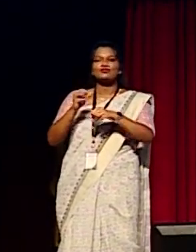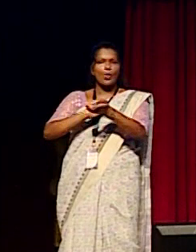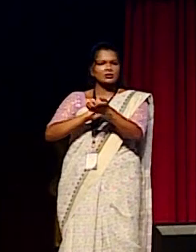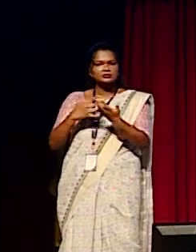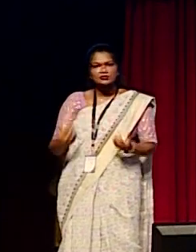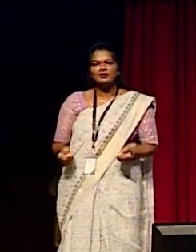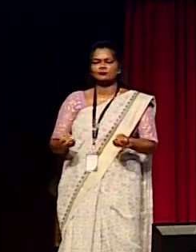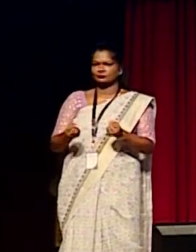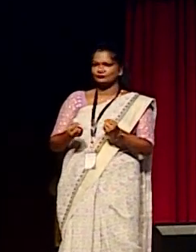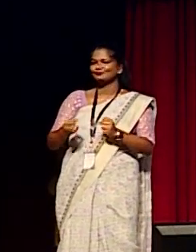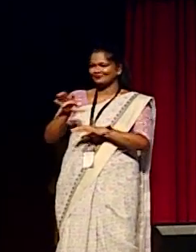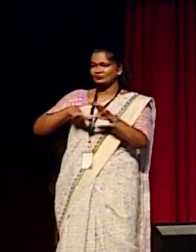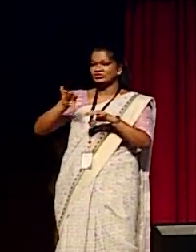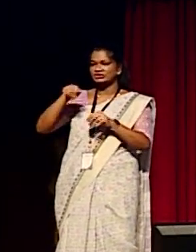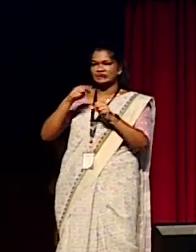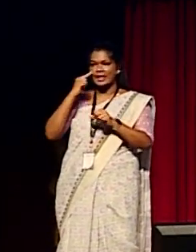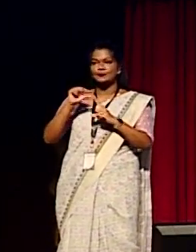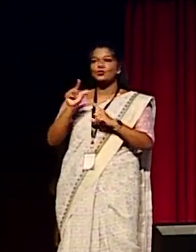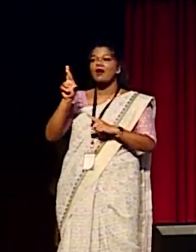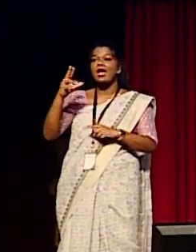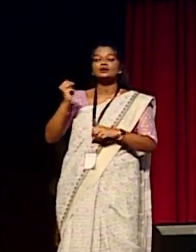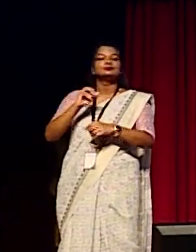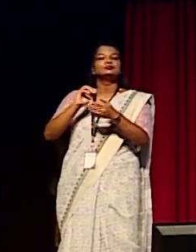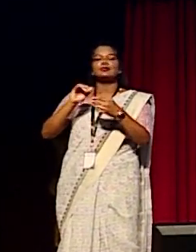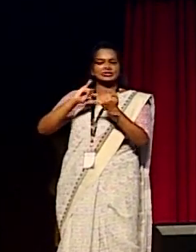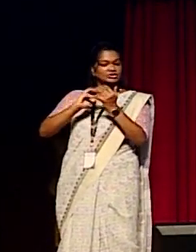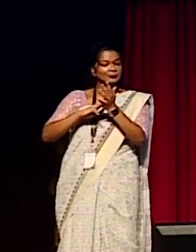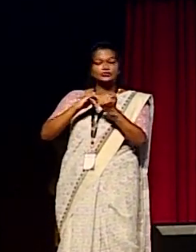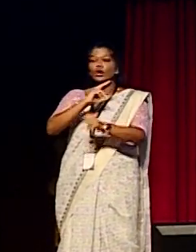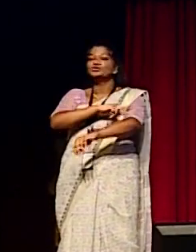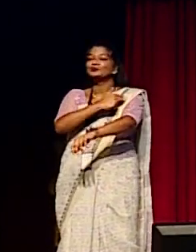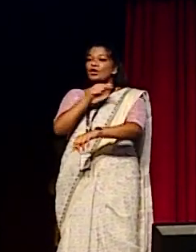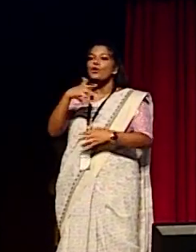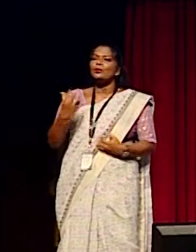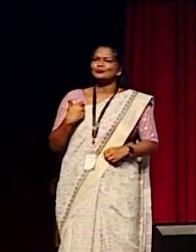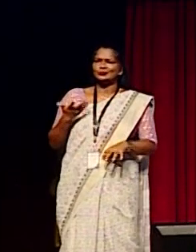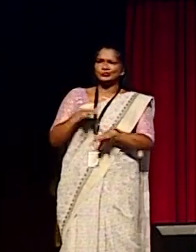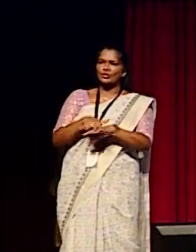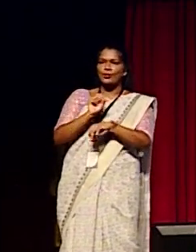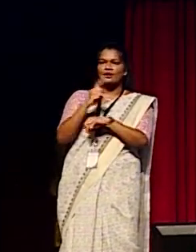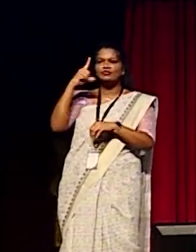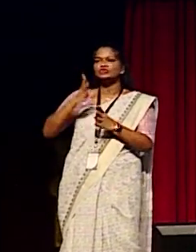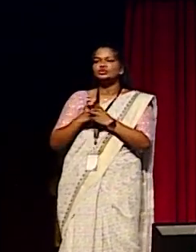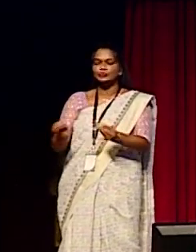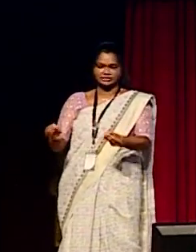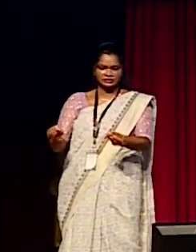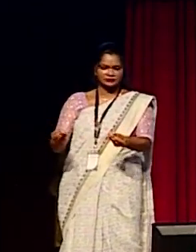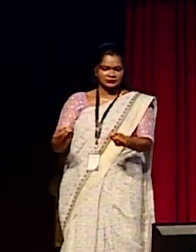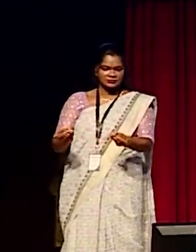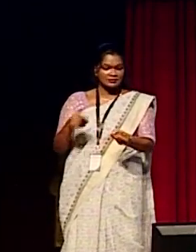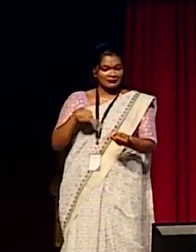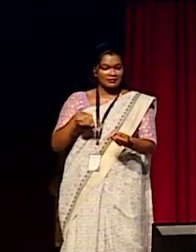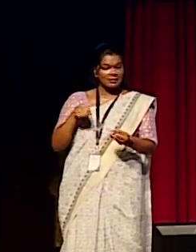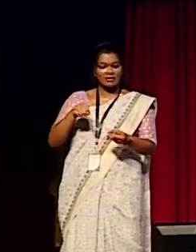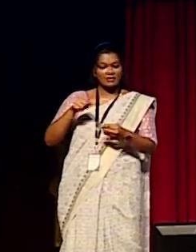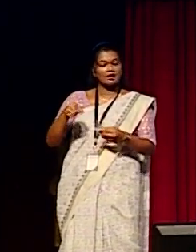and craftsmen in Jaipur, SMS Hospital, decided to work on a solution for amputees. Because